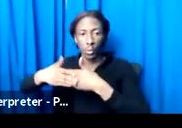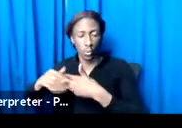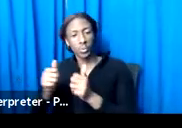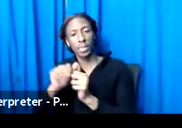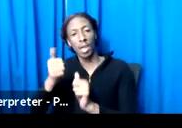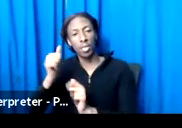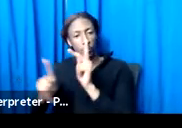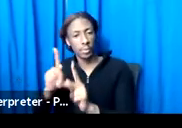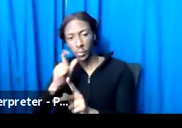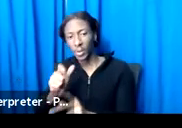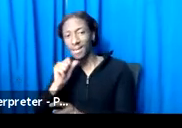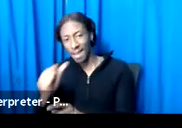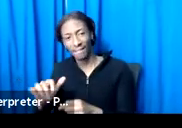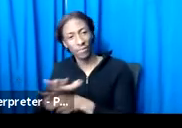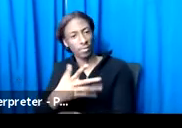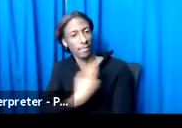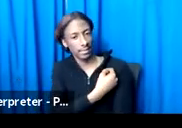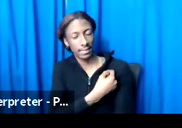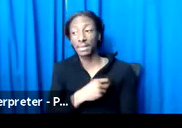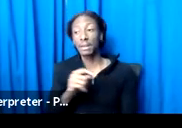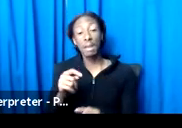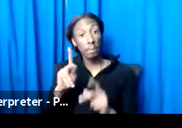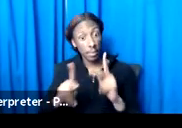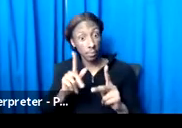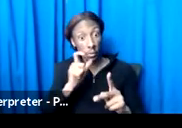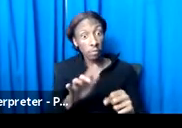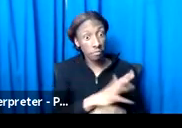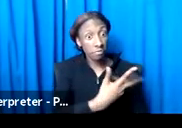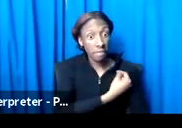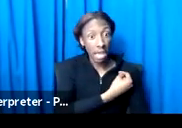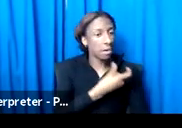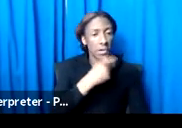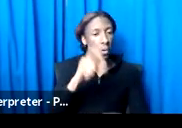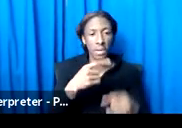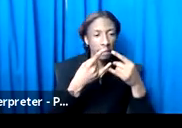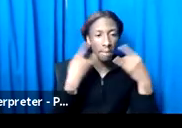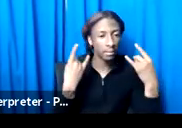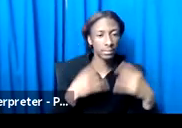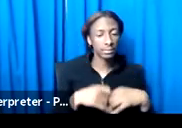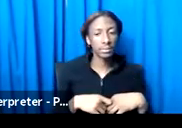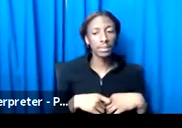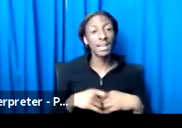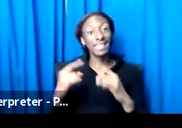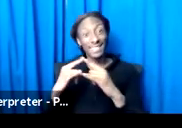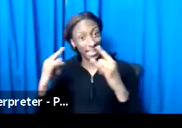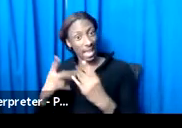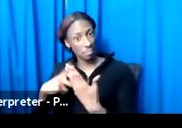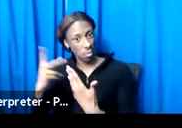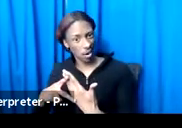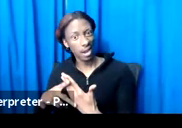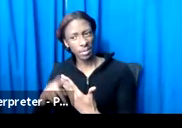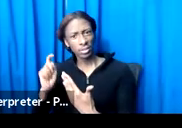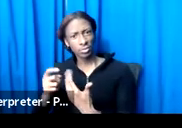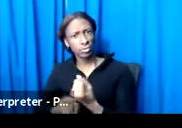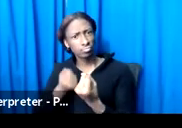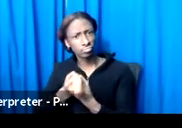vaccinated. Although people who are fully vaccinated do not need to wear masks, camp programs should be supportive of campers or staff who